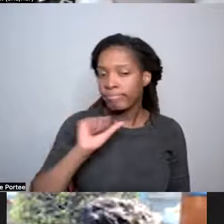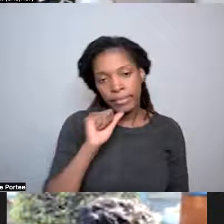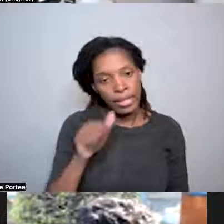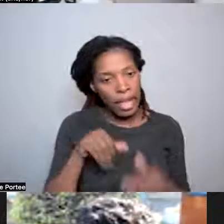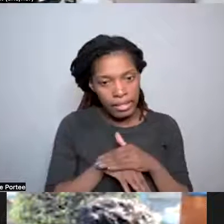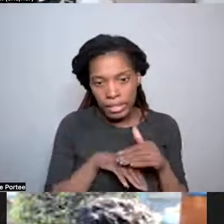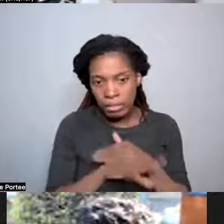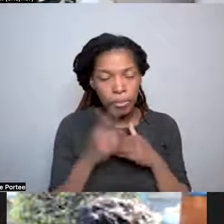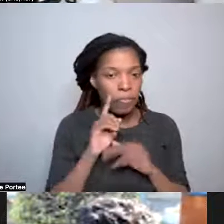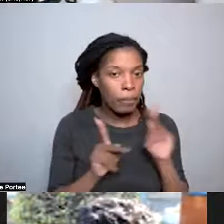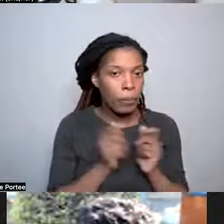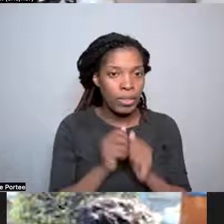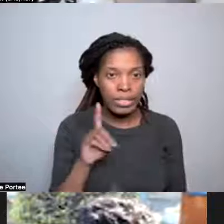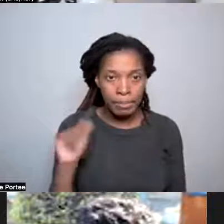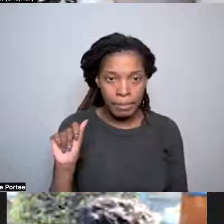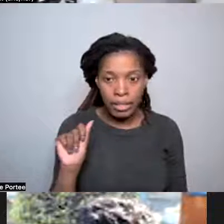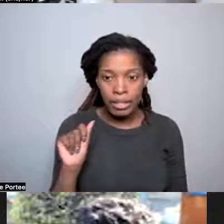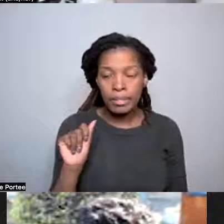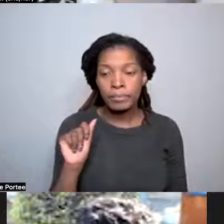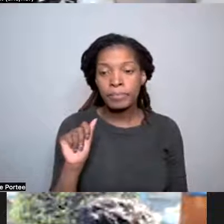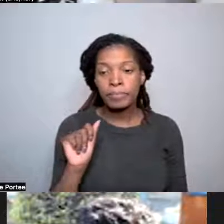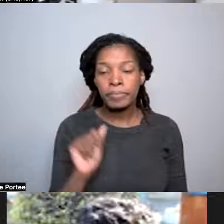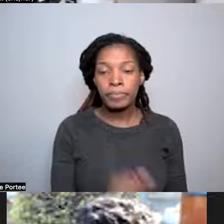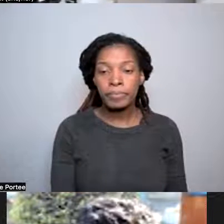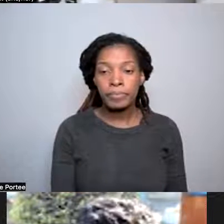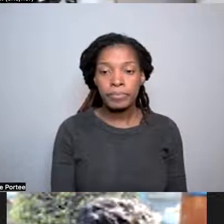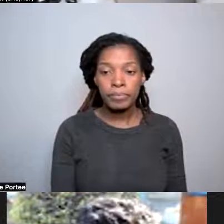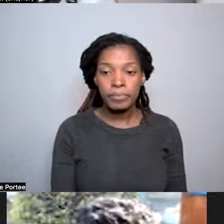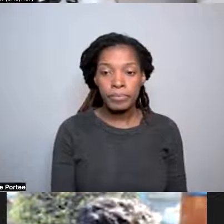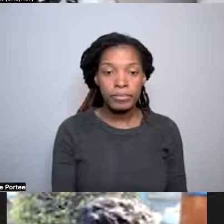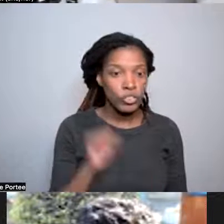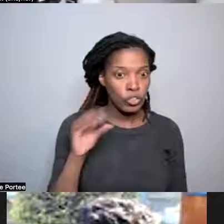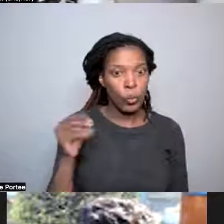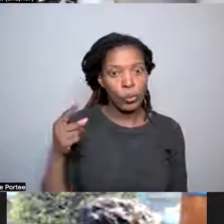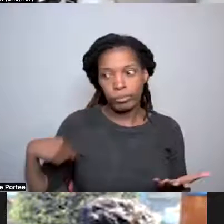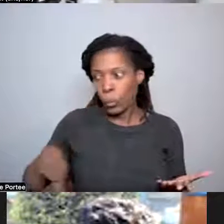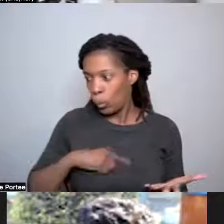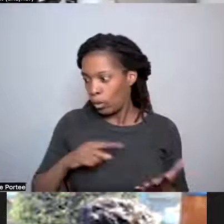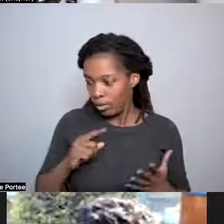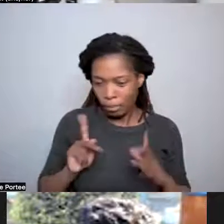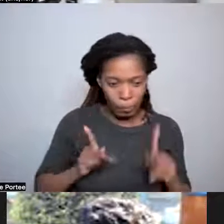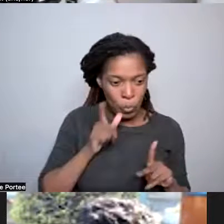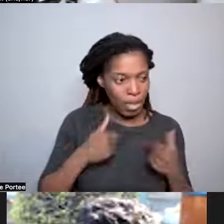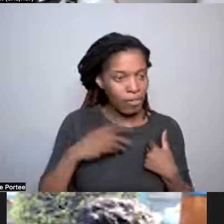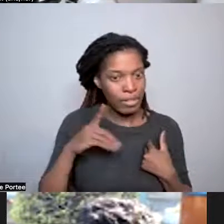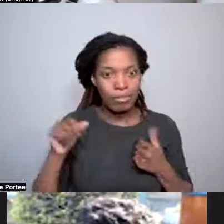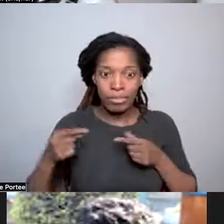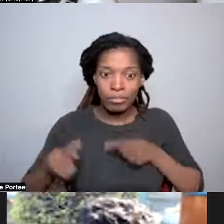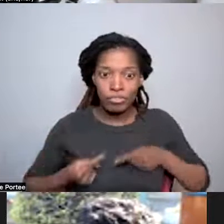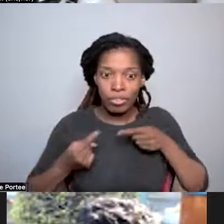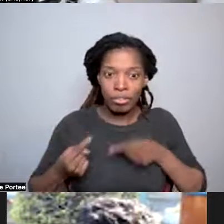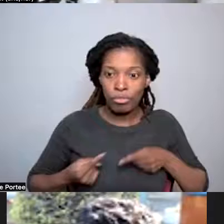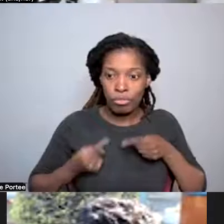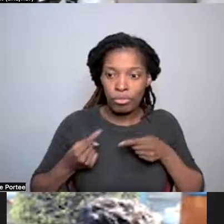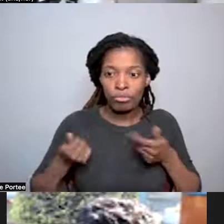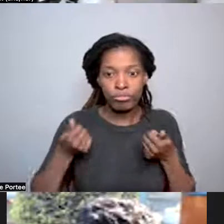with disabilities. So we are struggling to make